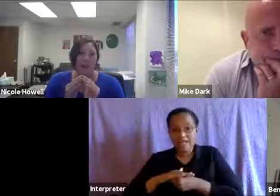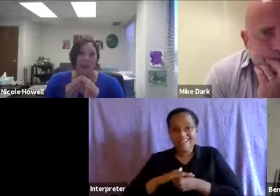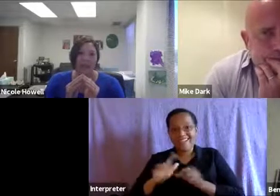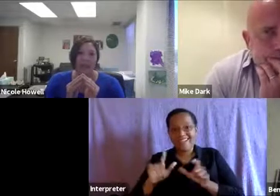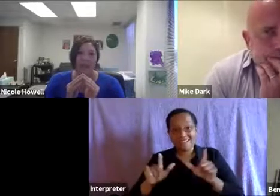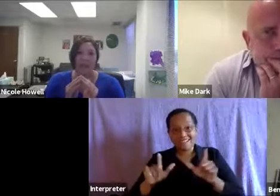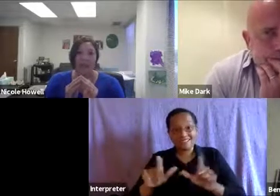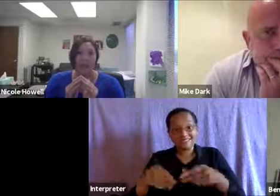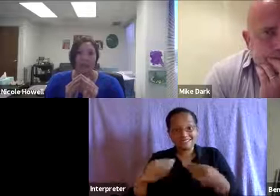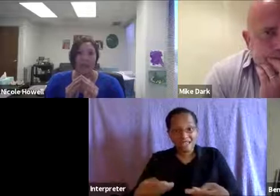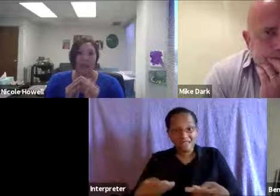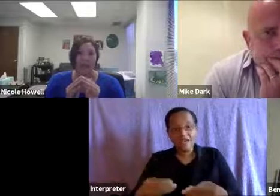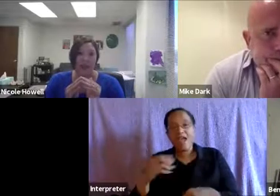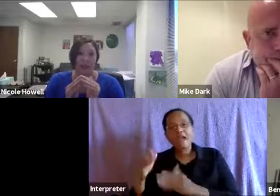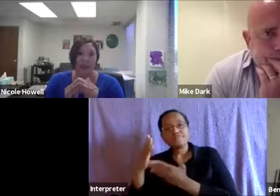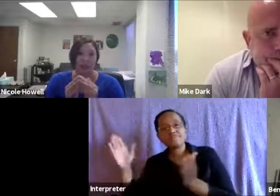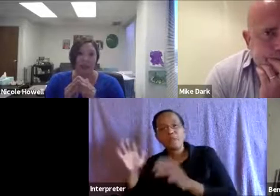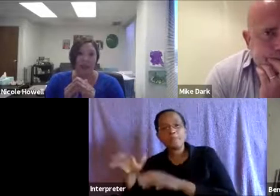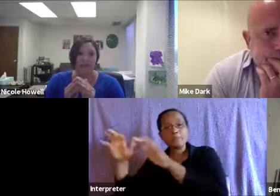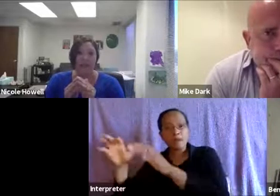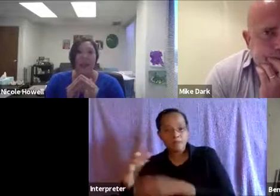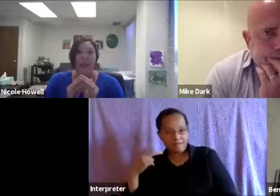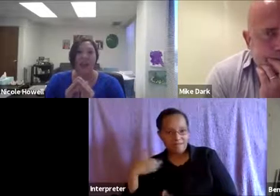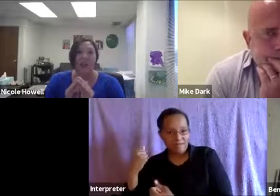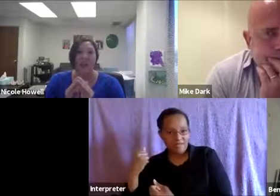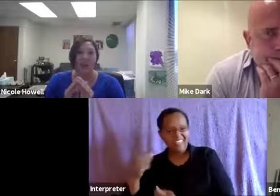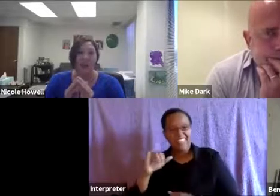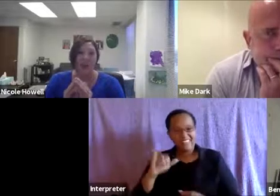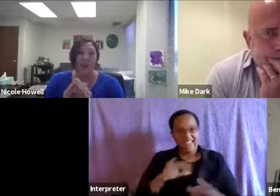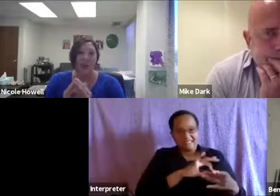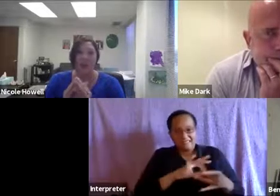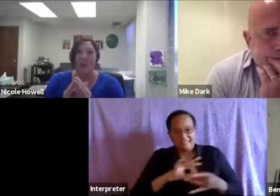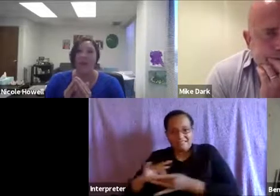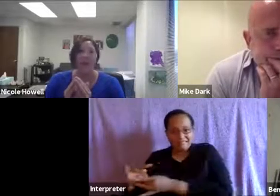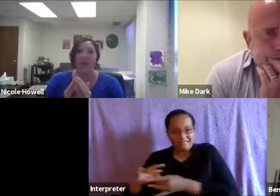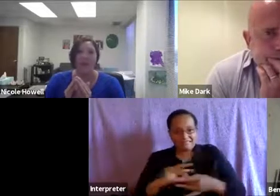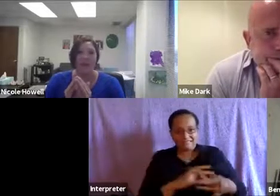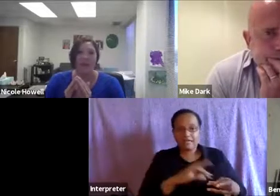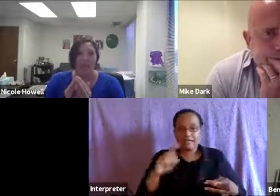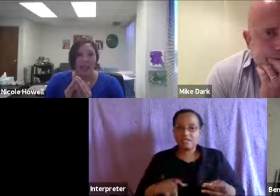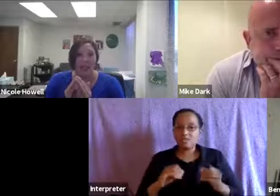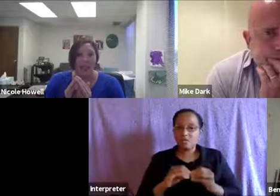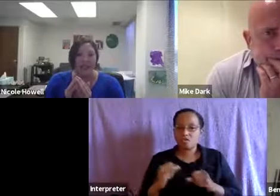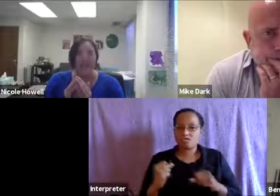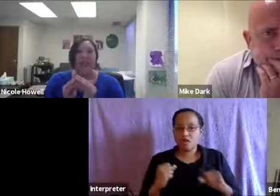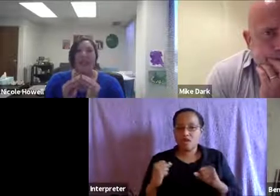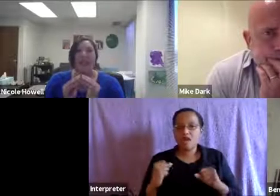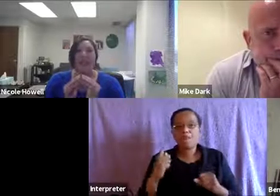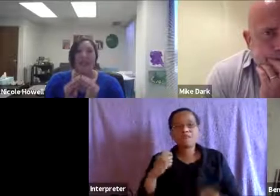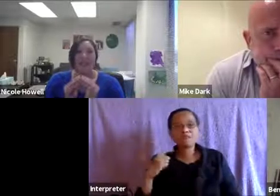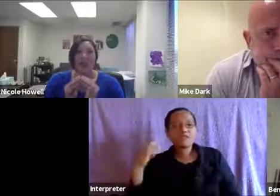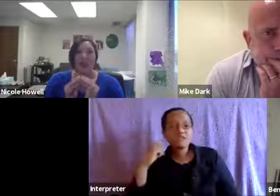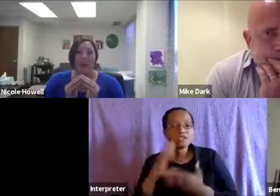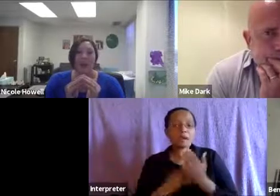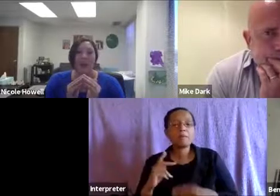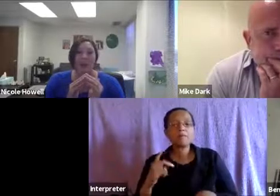FaceTime, but not turning your back on loved ones, not giving up on trying to communicate, because any information that you get or